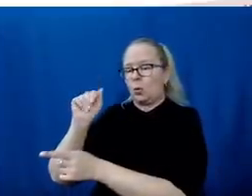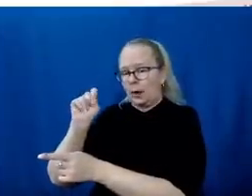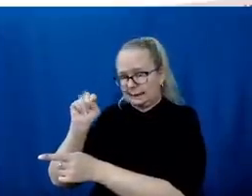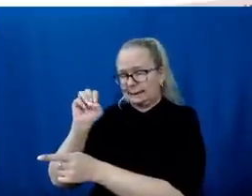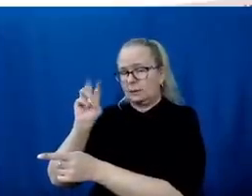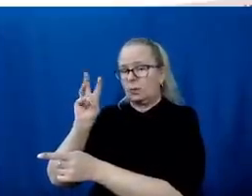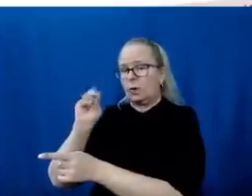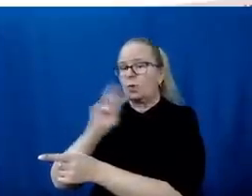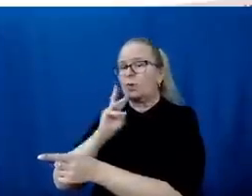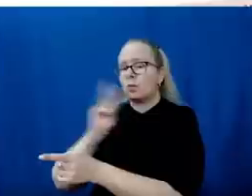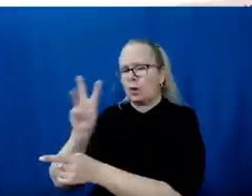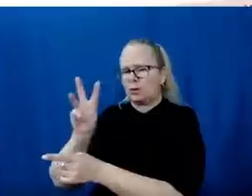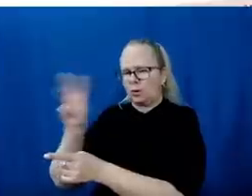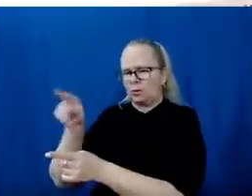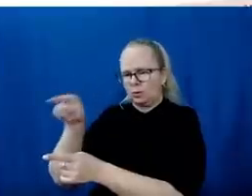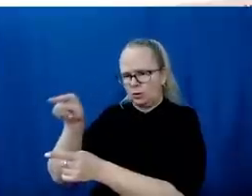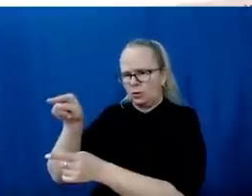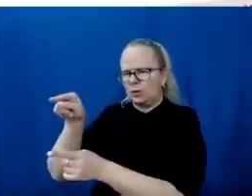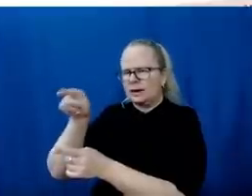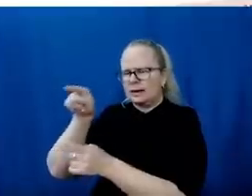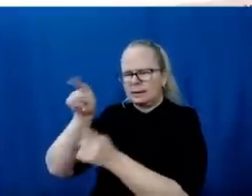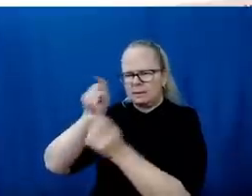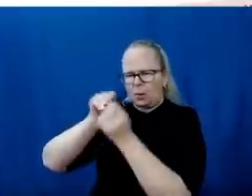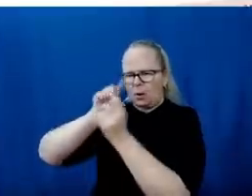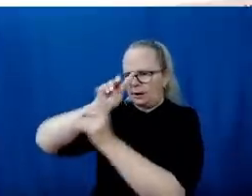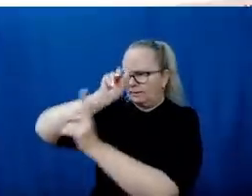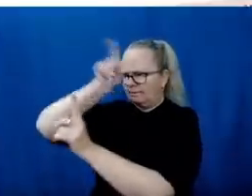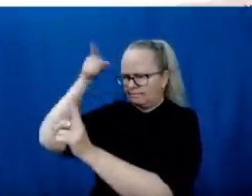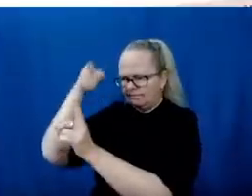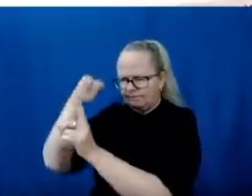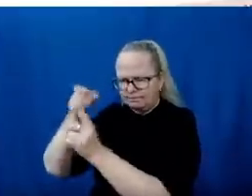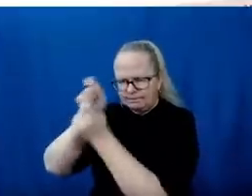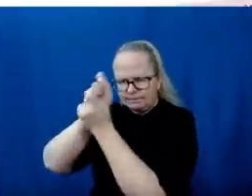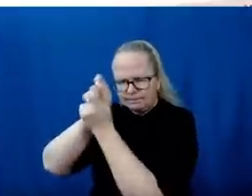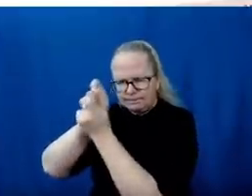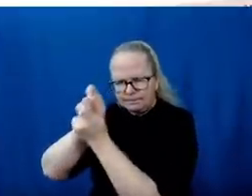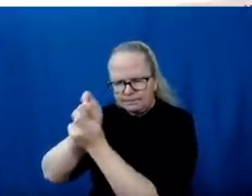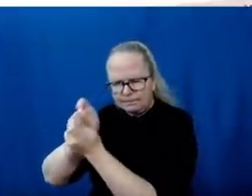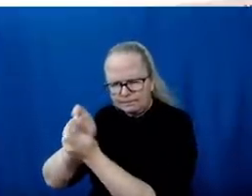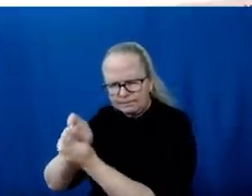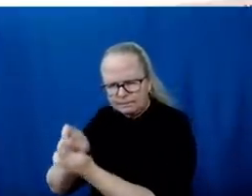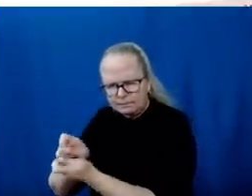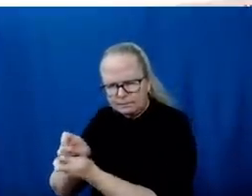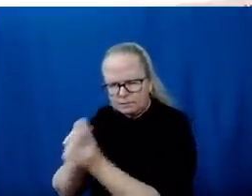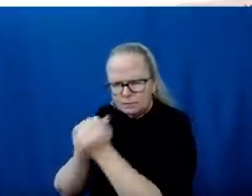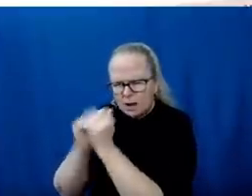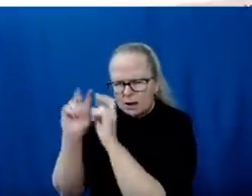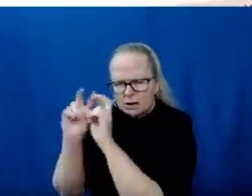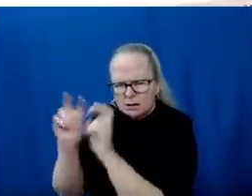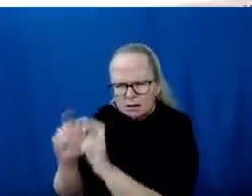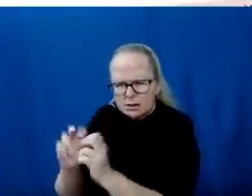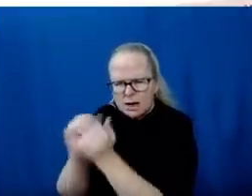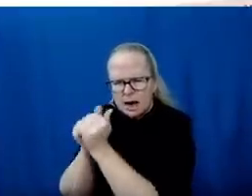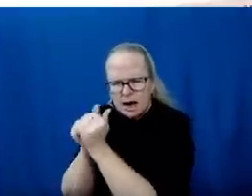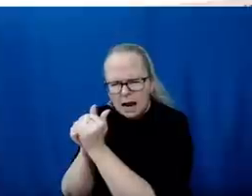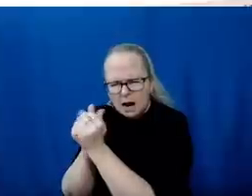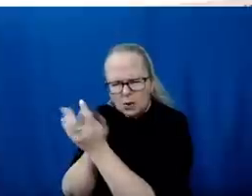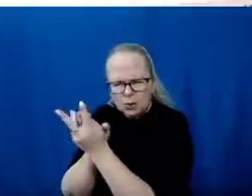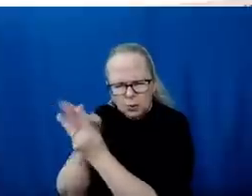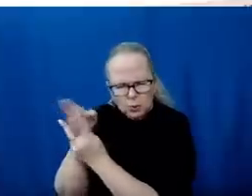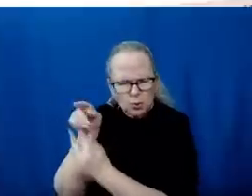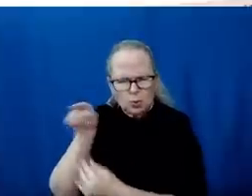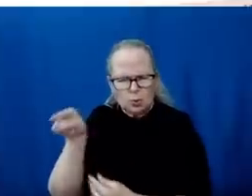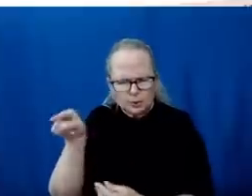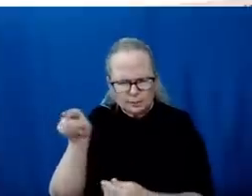the wastewater network, you can move in on a more and more granular scale by sampling strategically through the nodal network of sewer